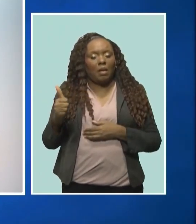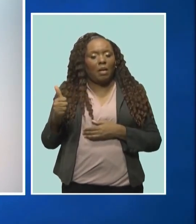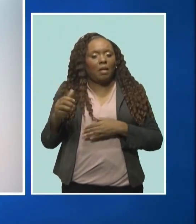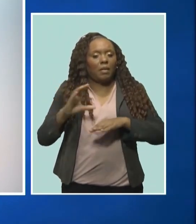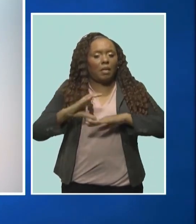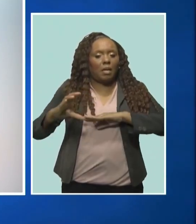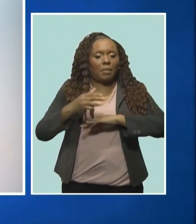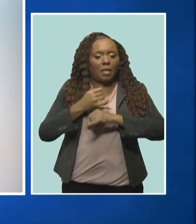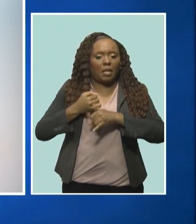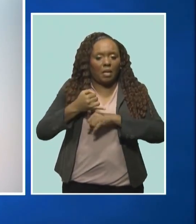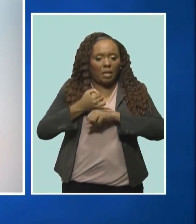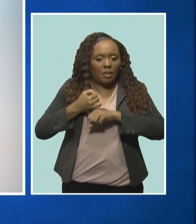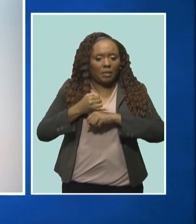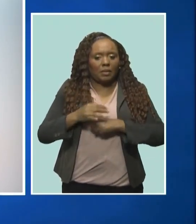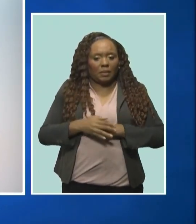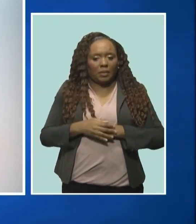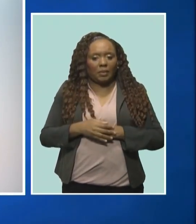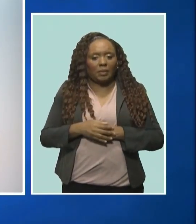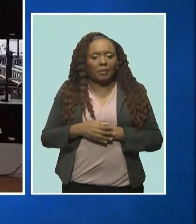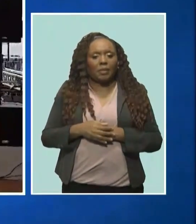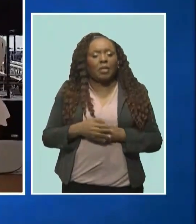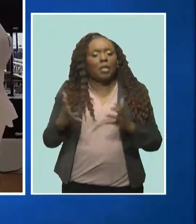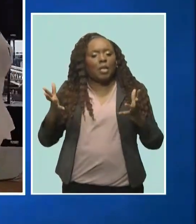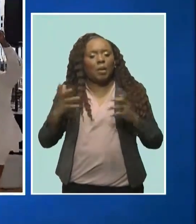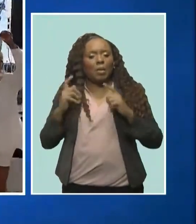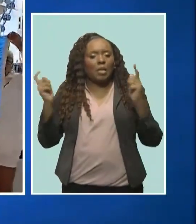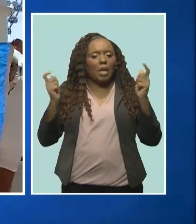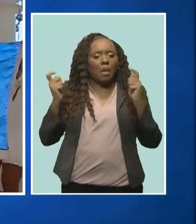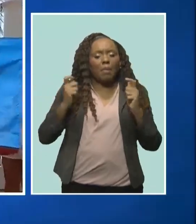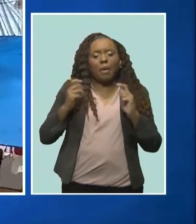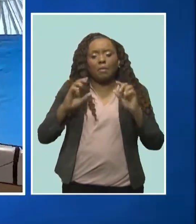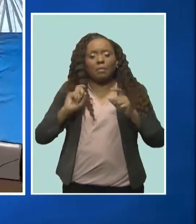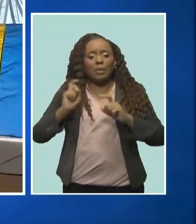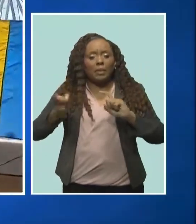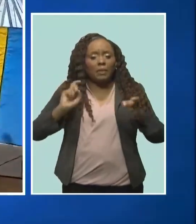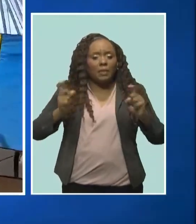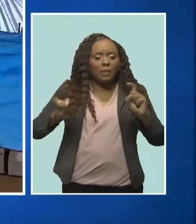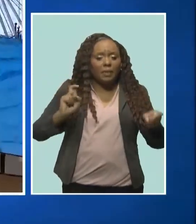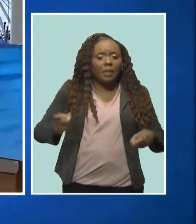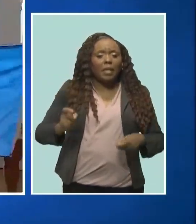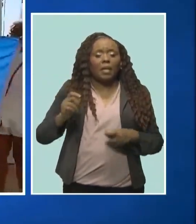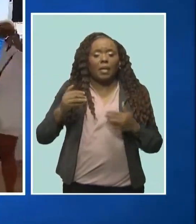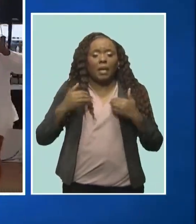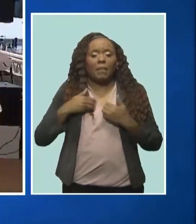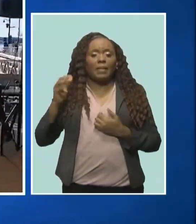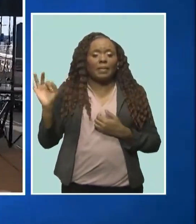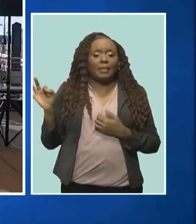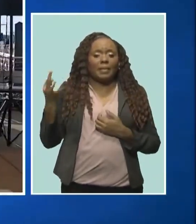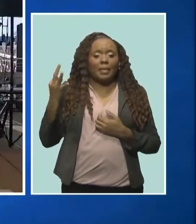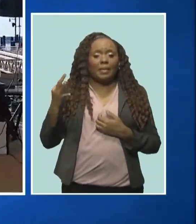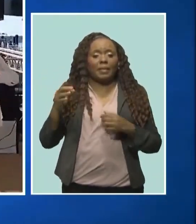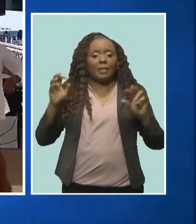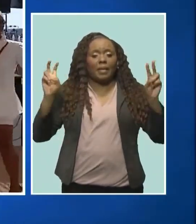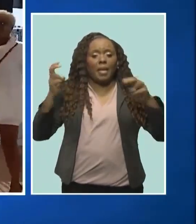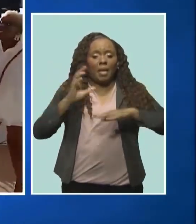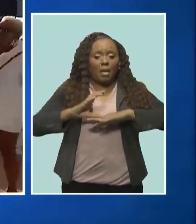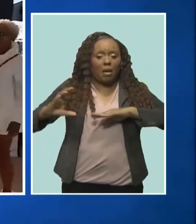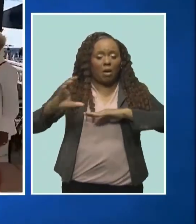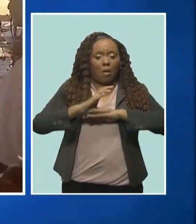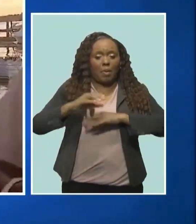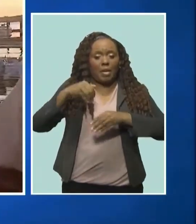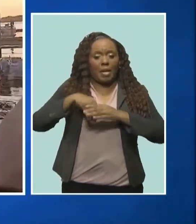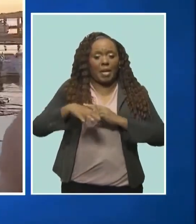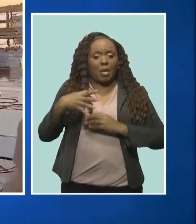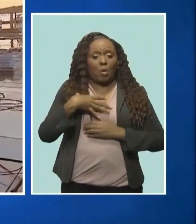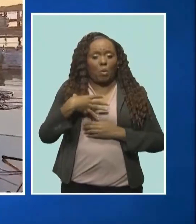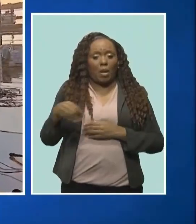a celebration of philanthropy and solidarity, the charity recently hosted its 9th annual Caribbean in White Party in